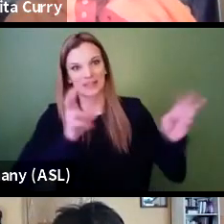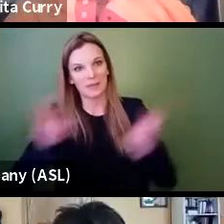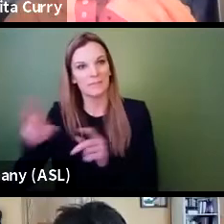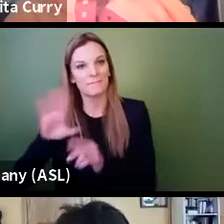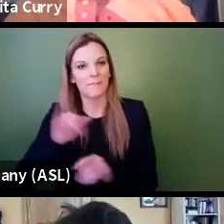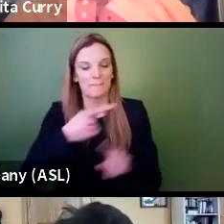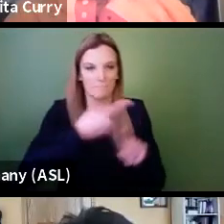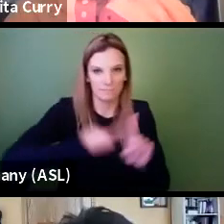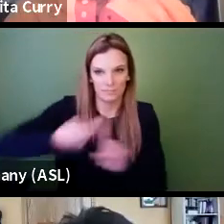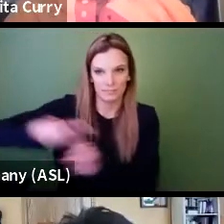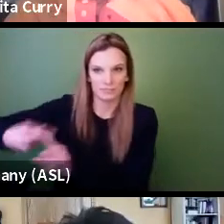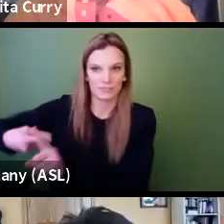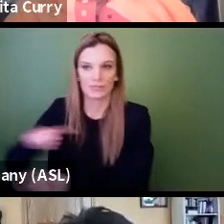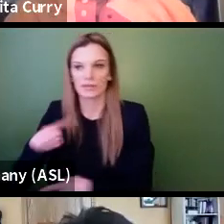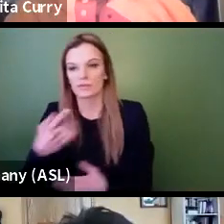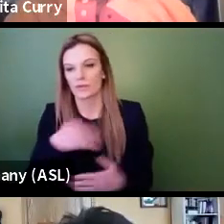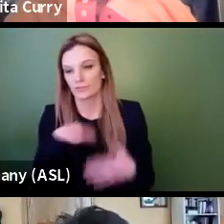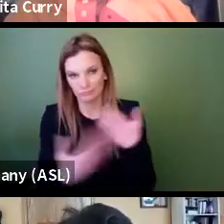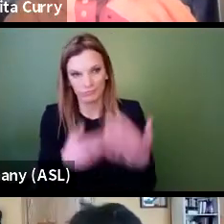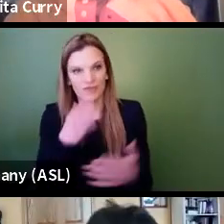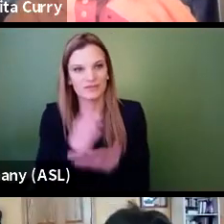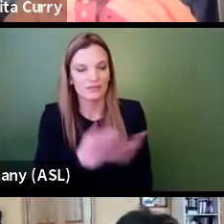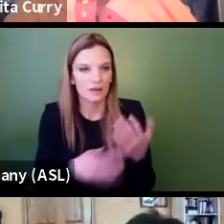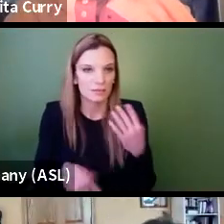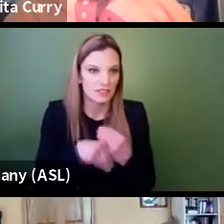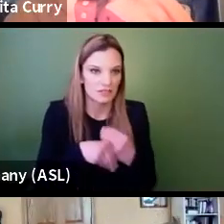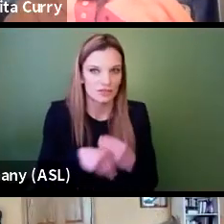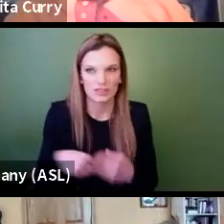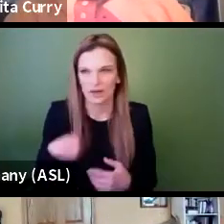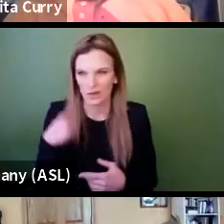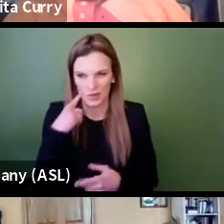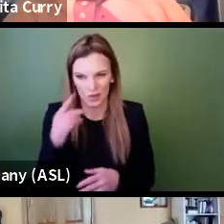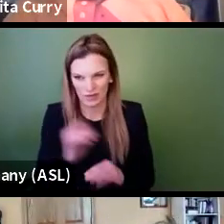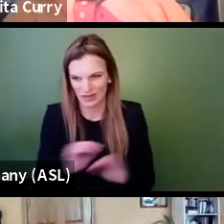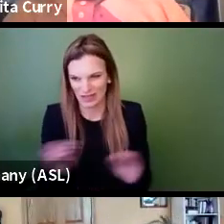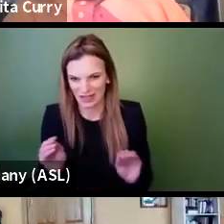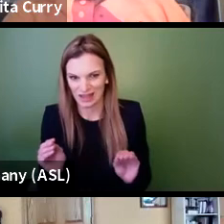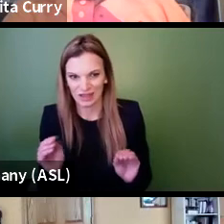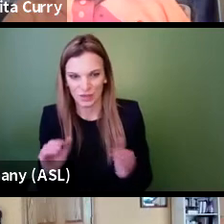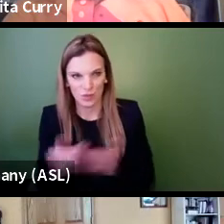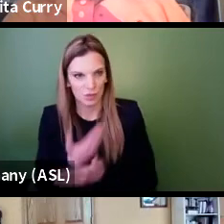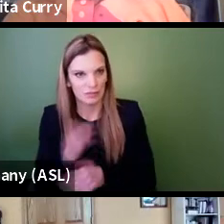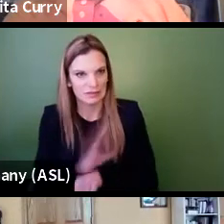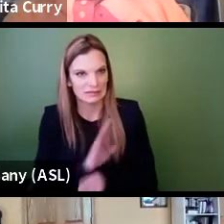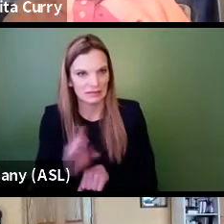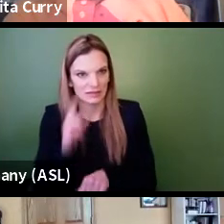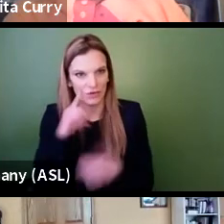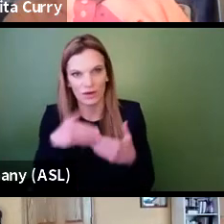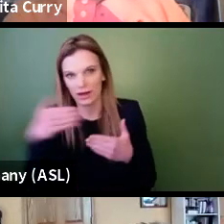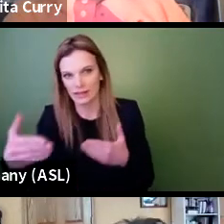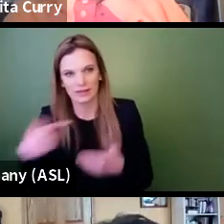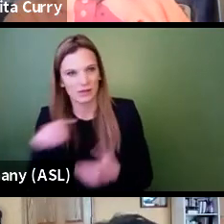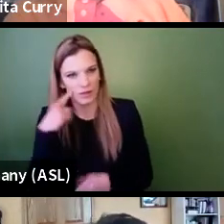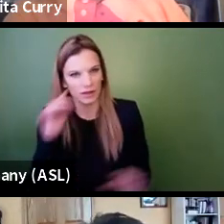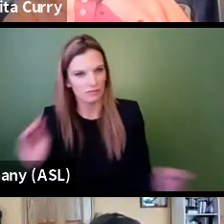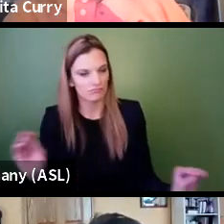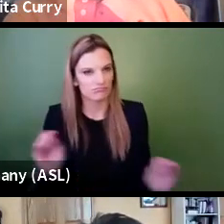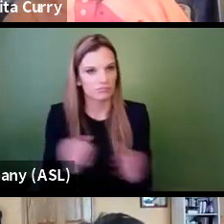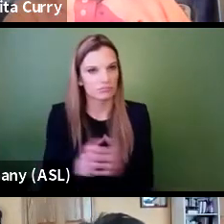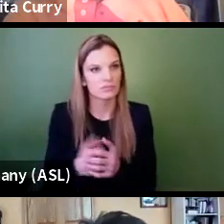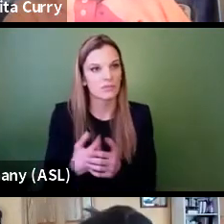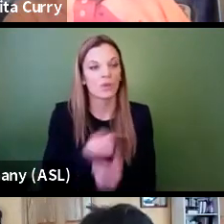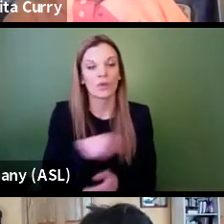have additions. So I don't believe we have any unfinished business from this meeting to work on next time, but